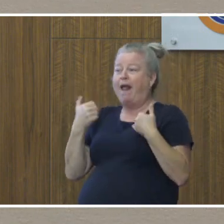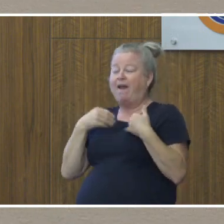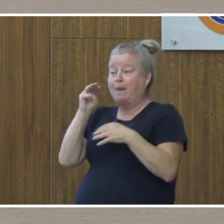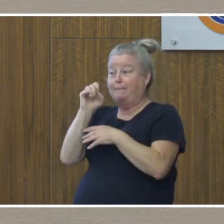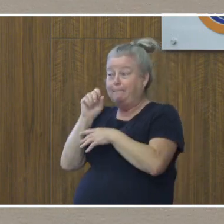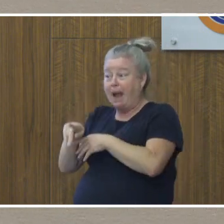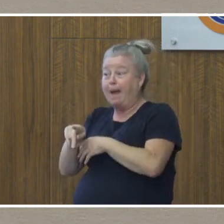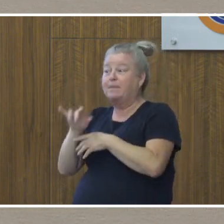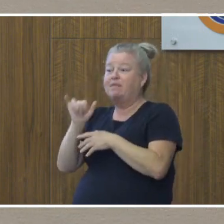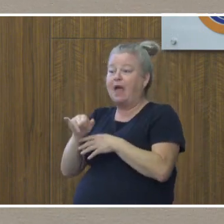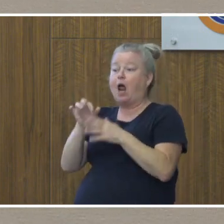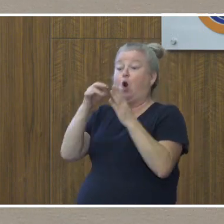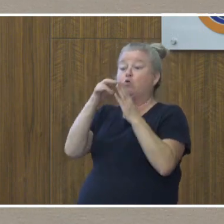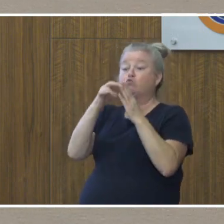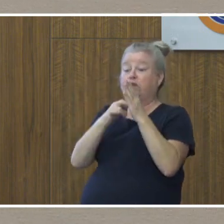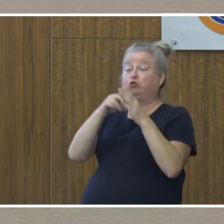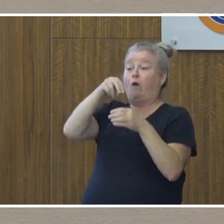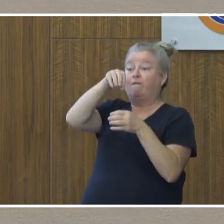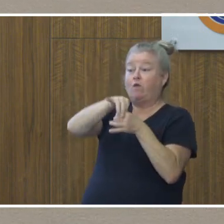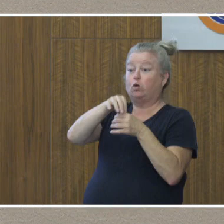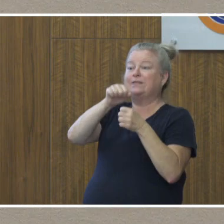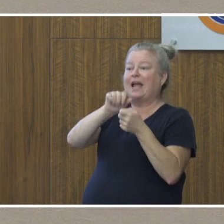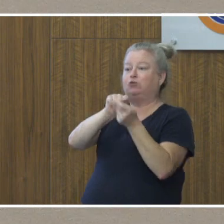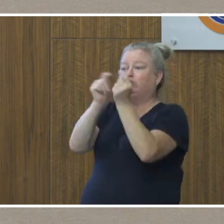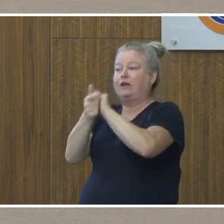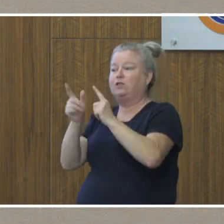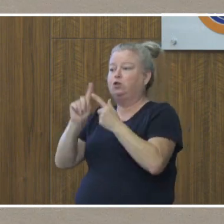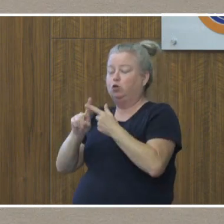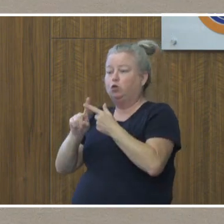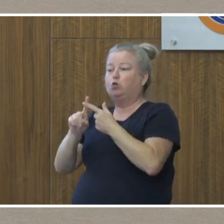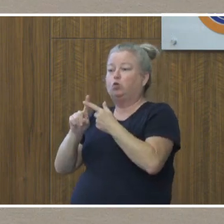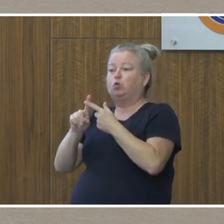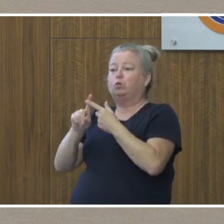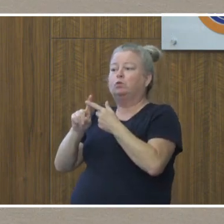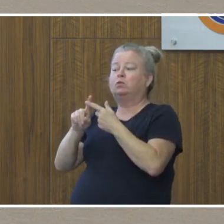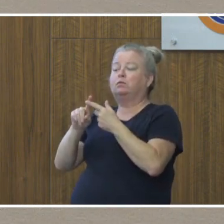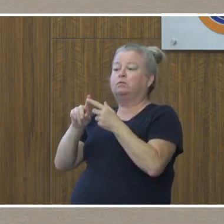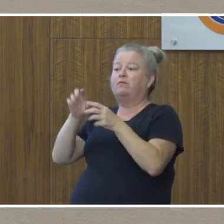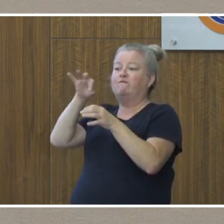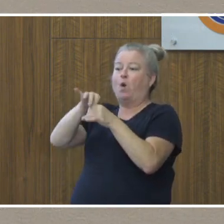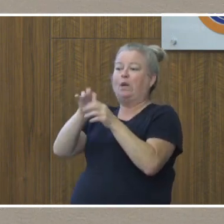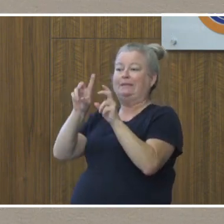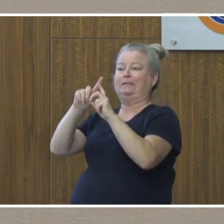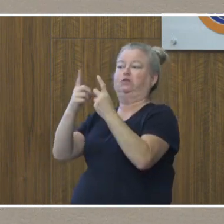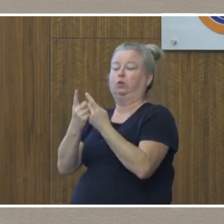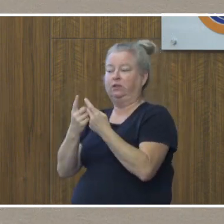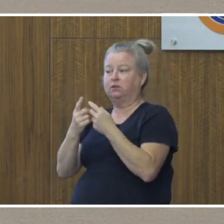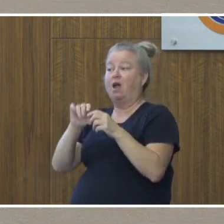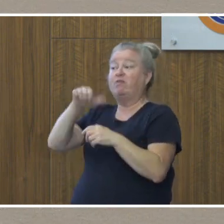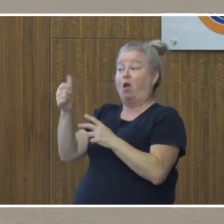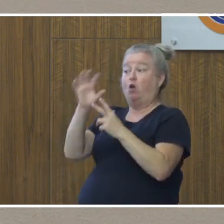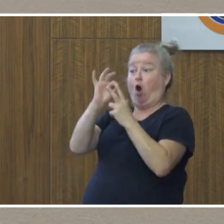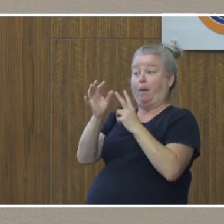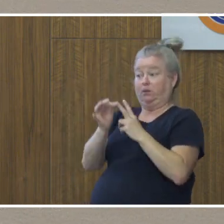voters can translate into actual voting districts. One other option is to